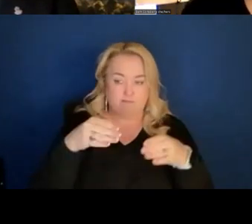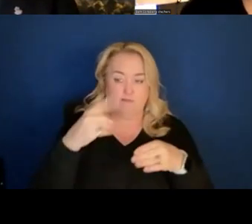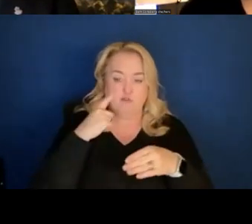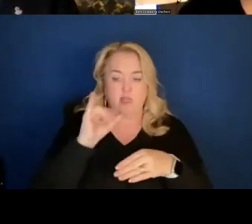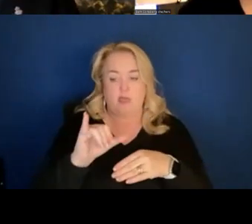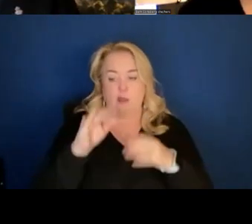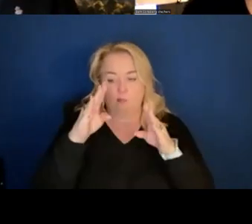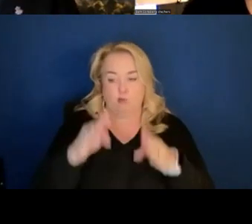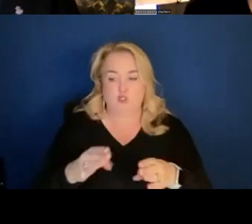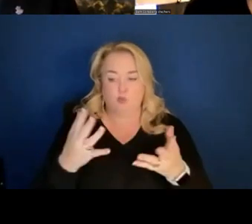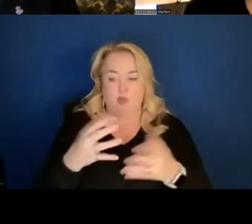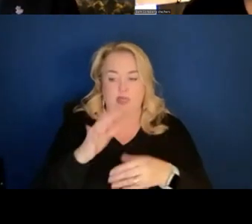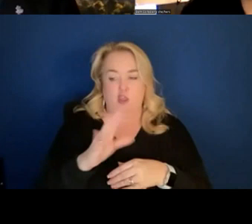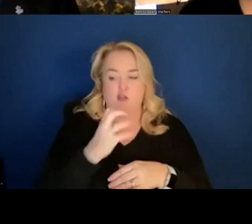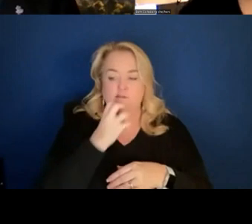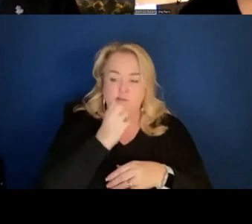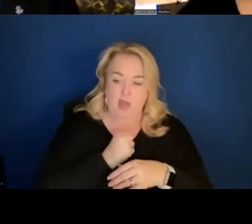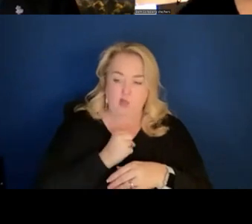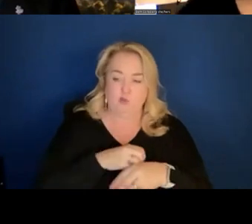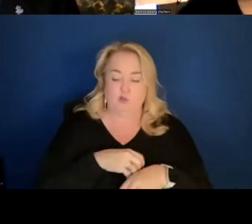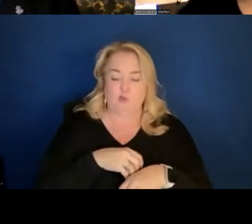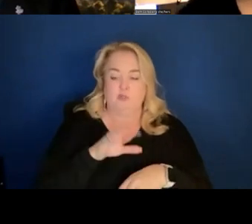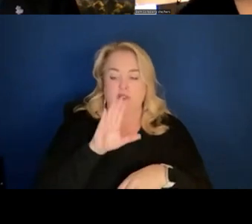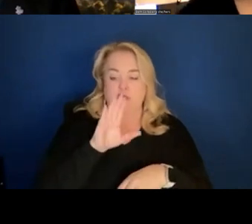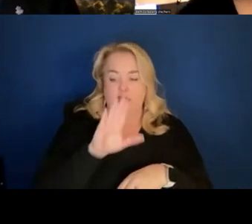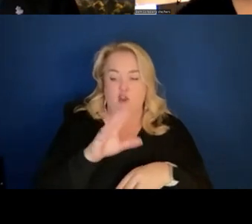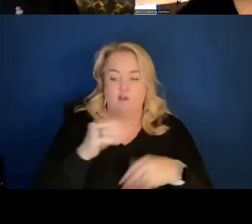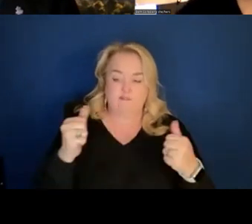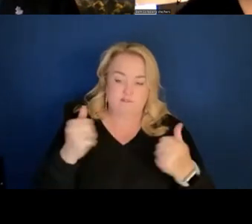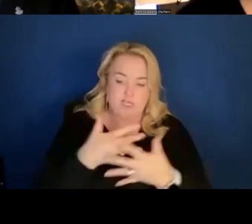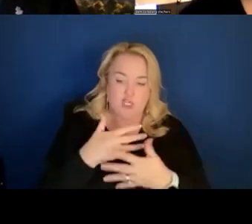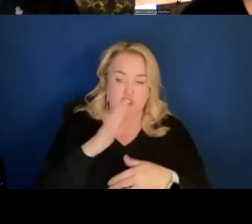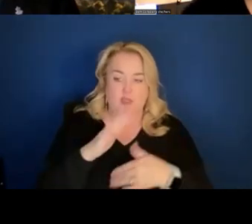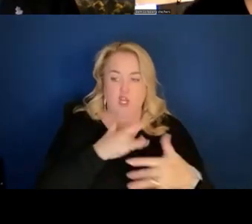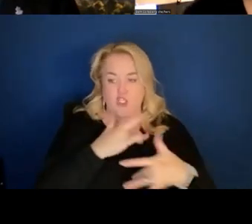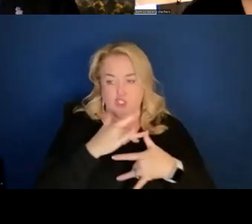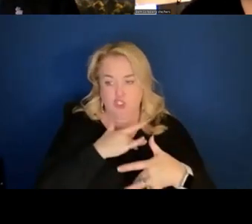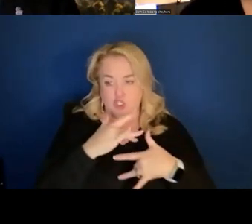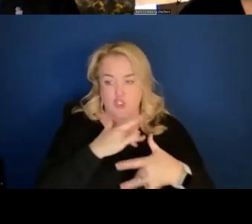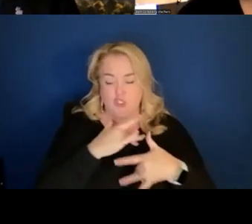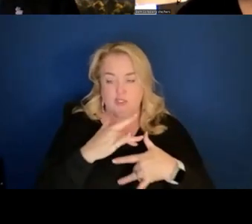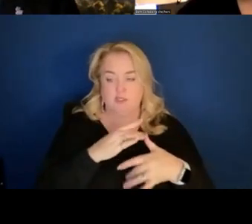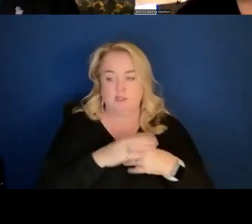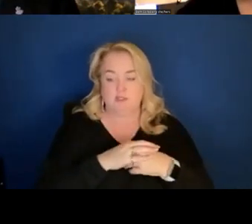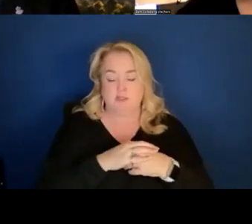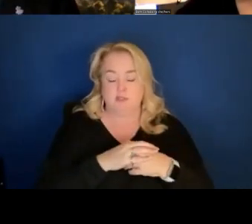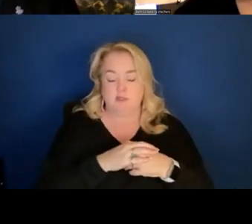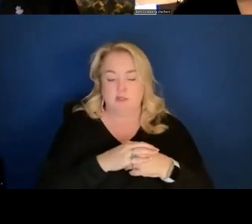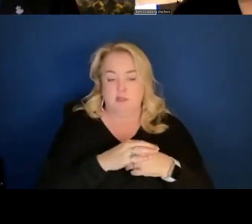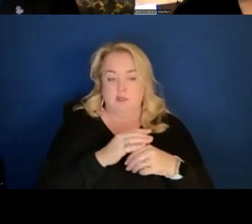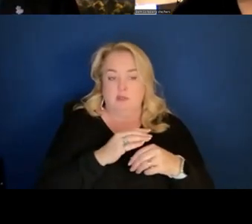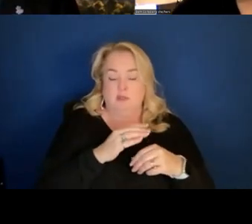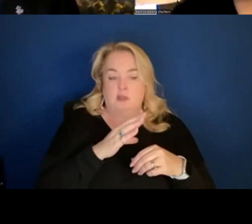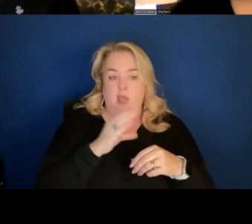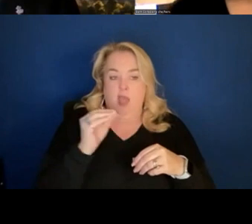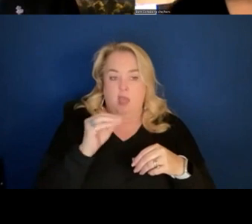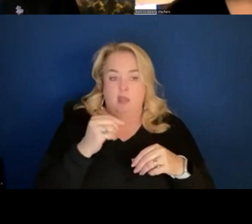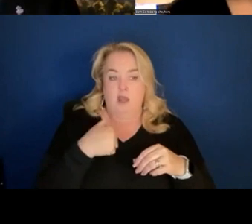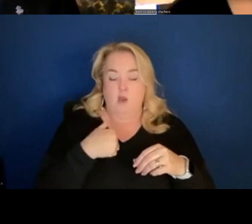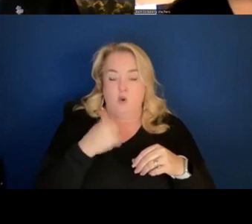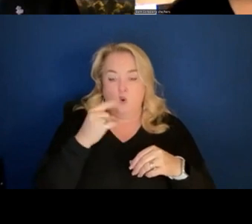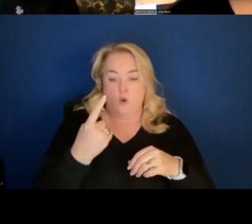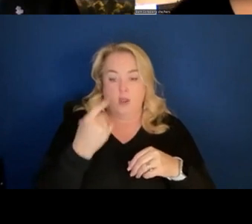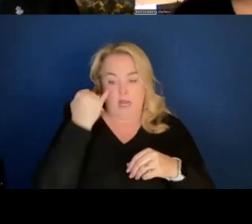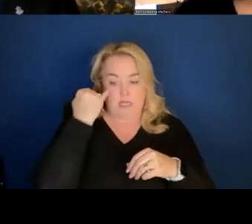values, what their fears or concerns or barriers may be, and craft the response accordingly. But one idea